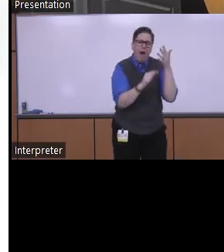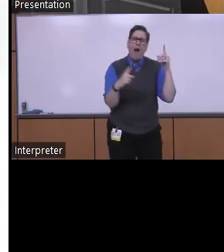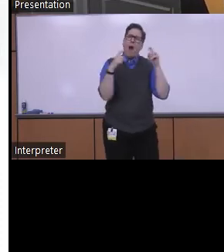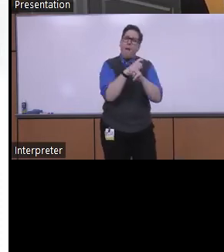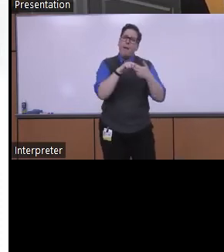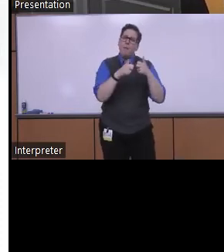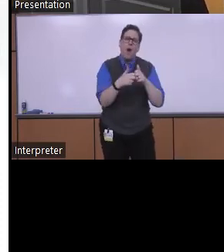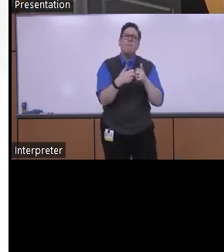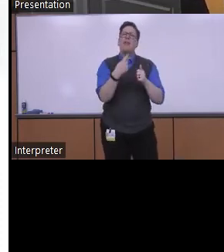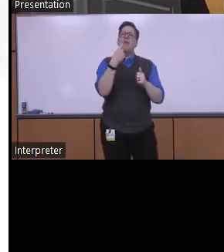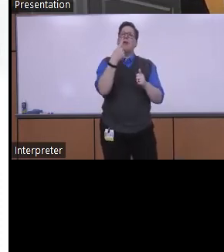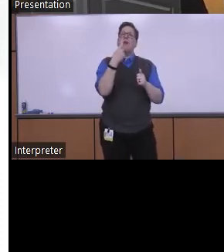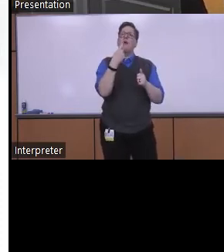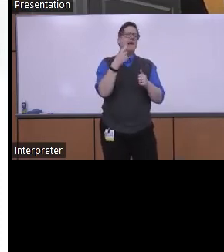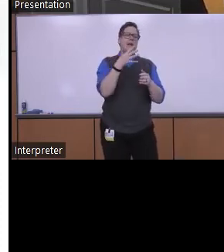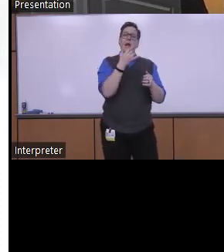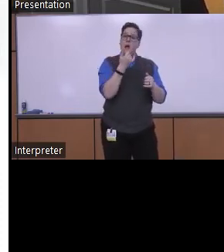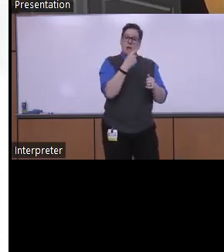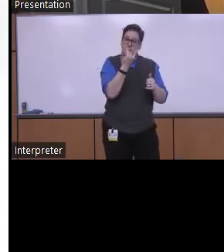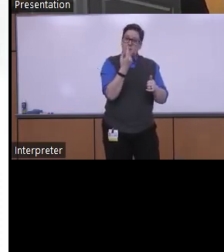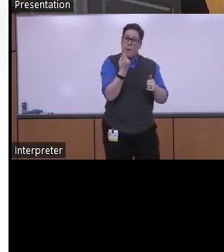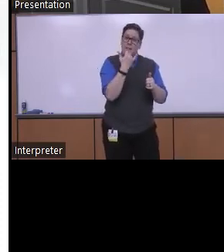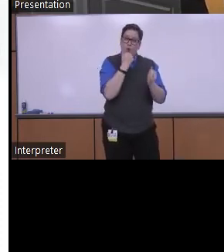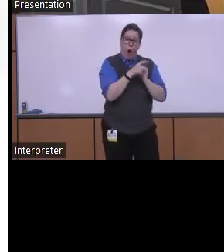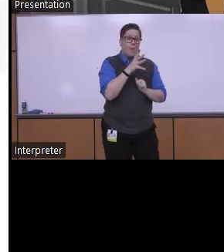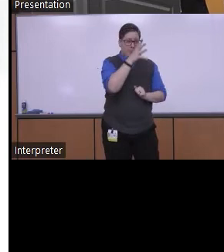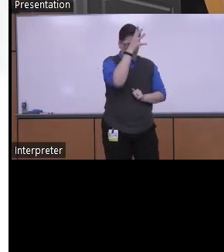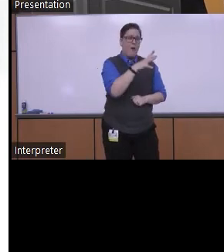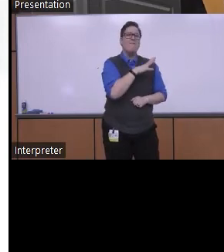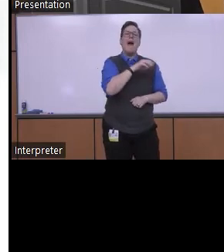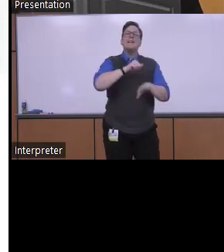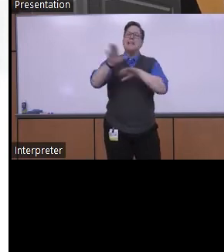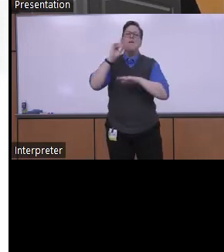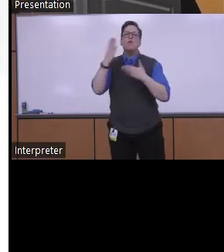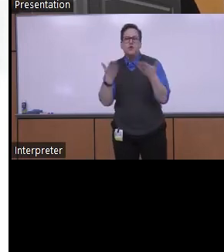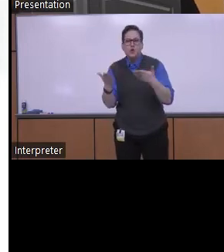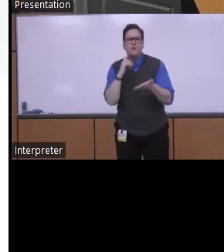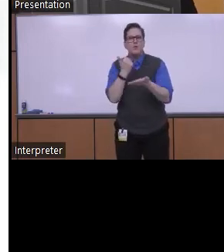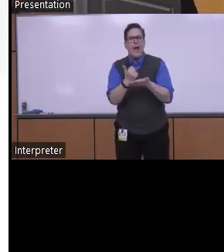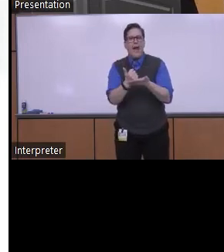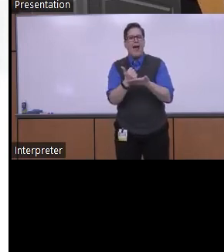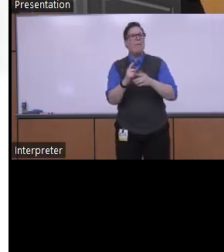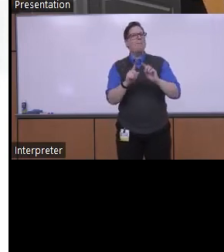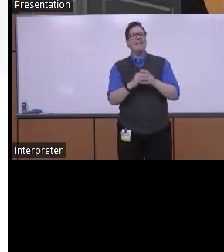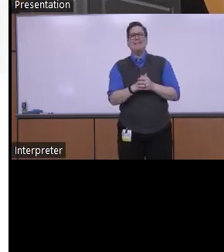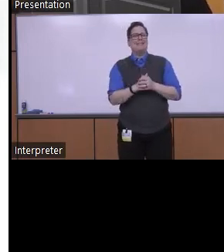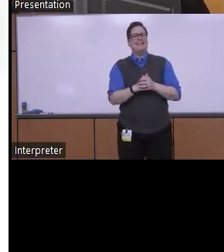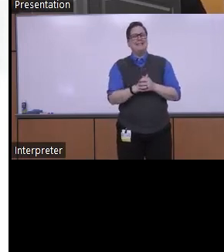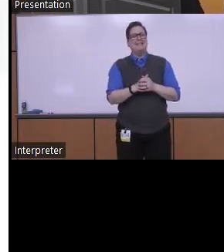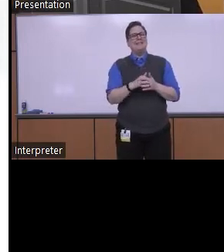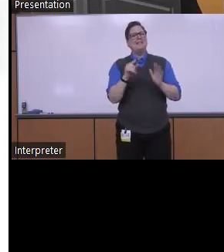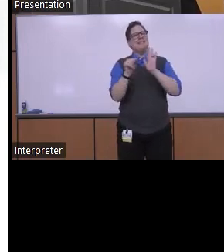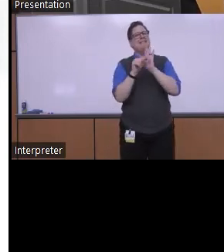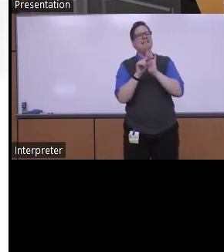individual parent and send them for services that are supposed to fix them has a very pernicious effect on society. And I